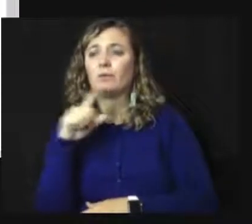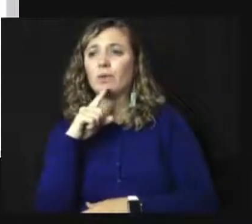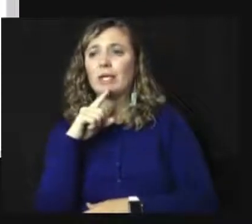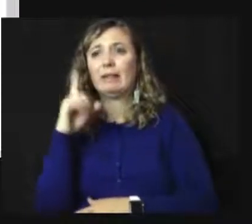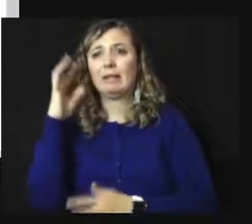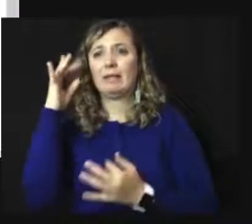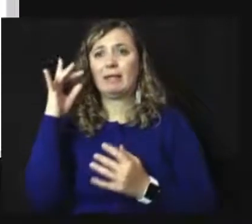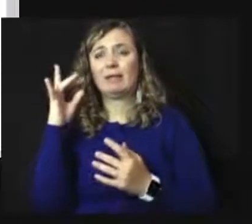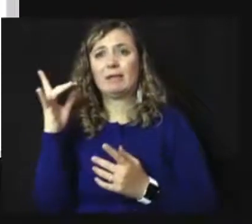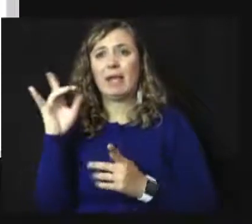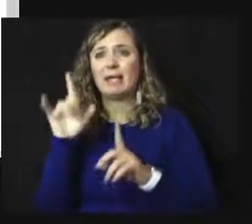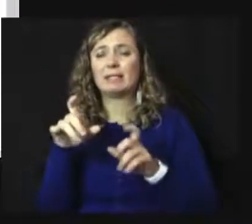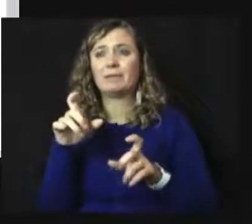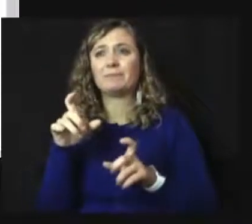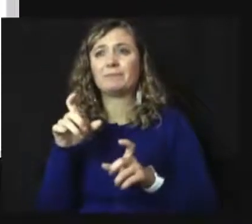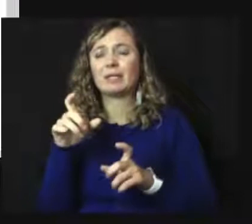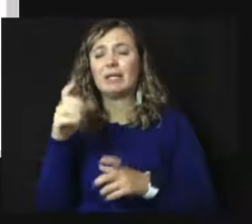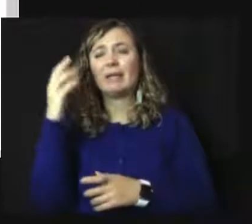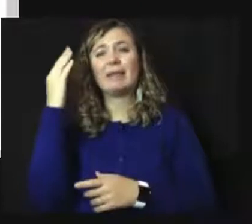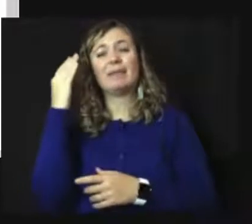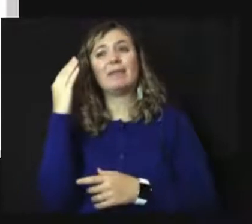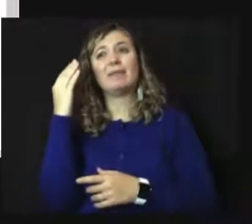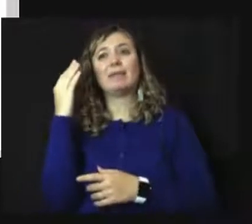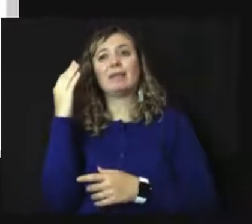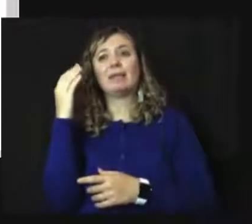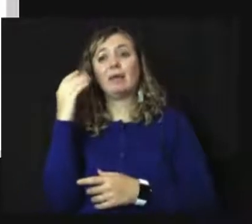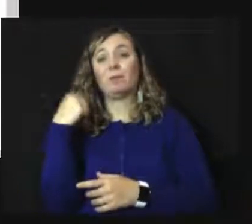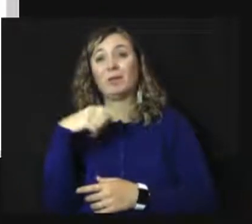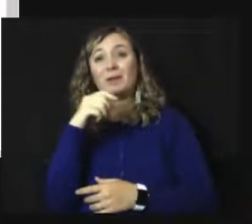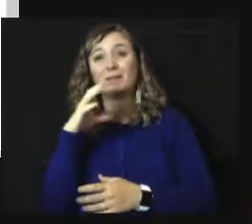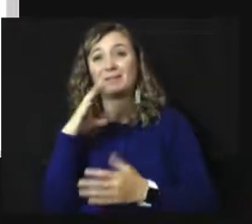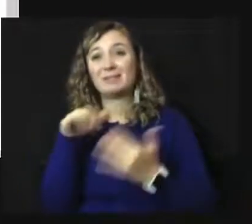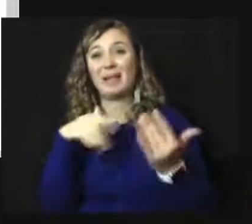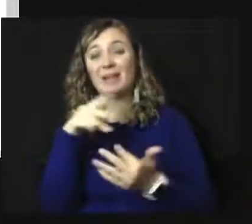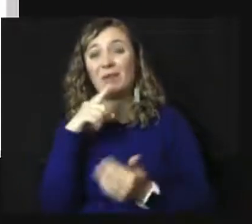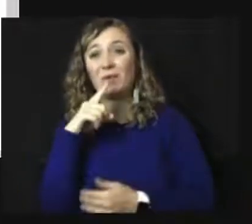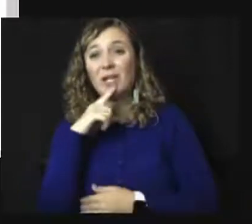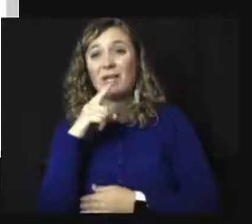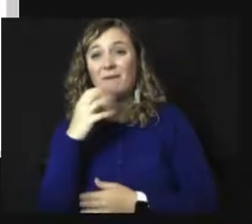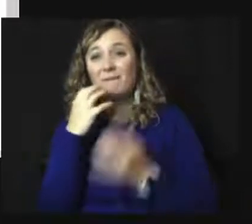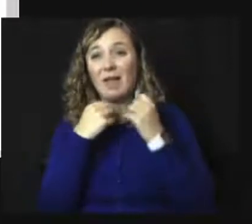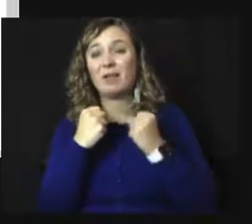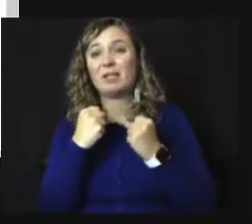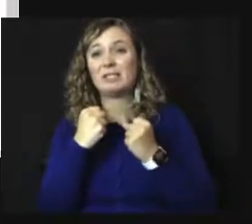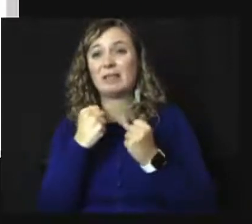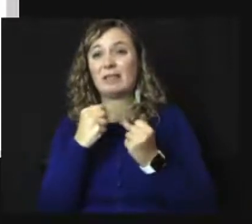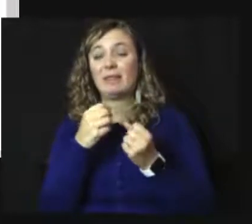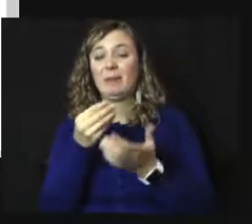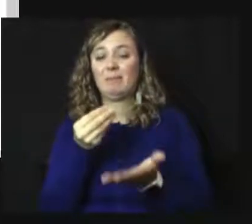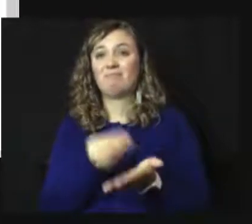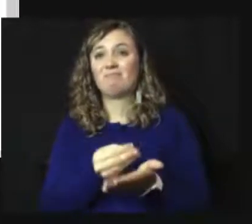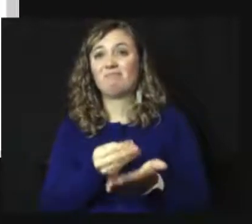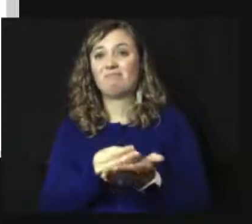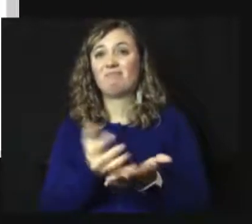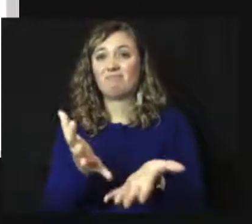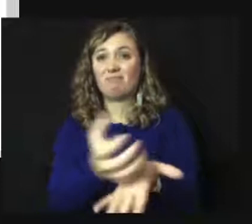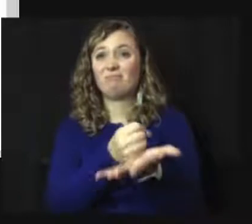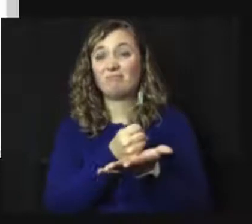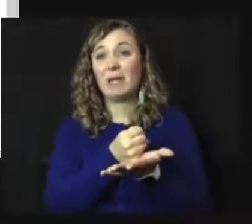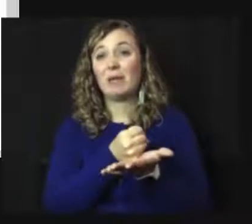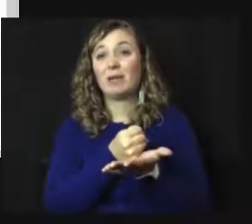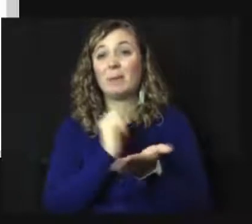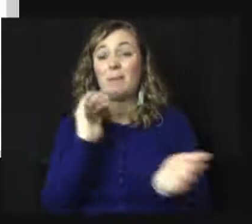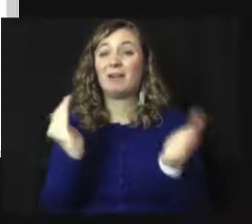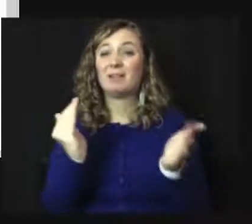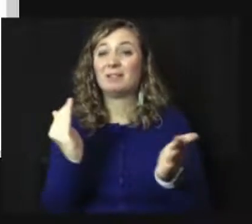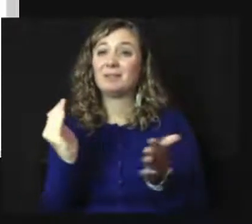that values the dollar or profitability of something as higher than the people aspect. So some